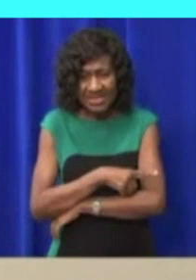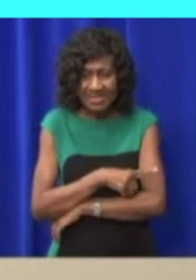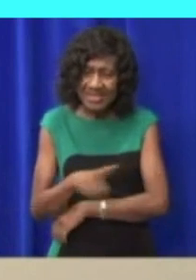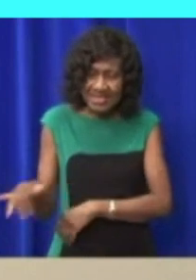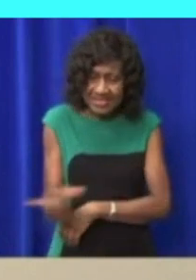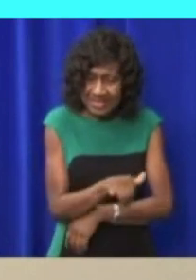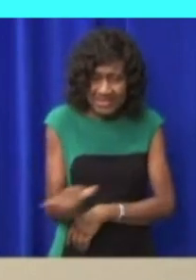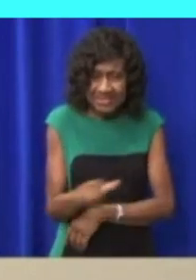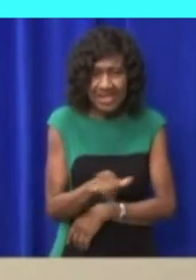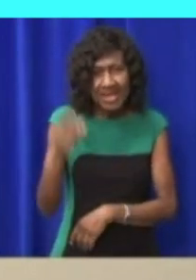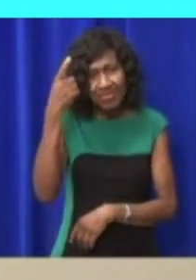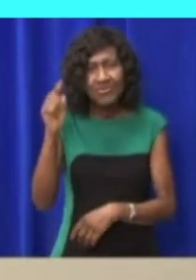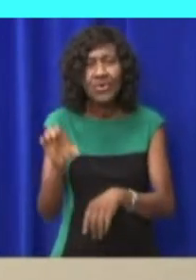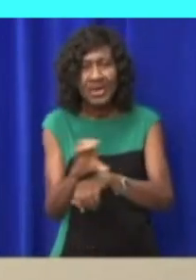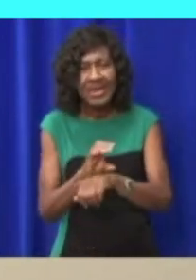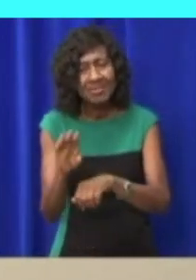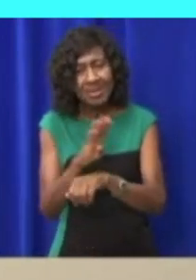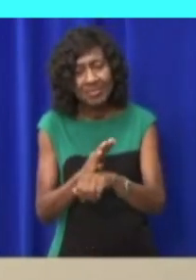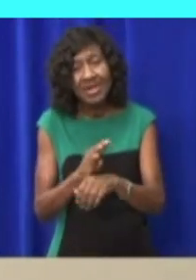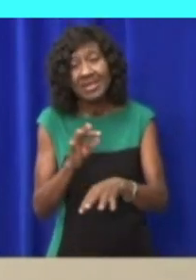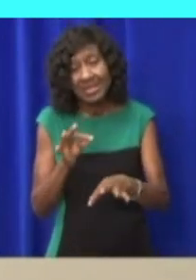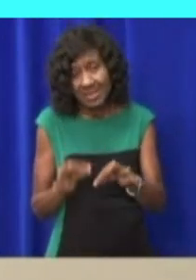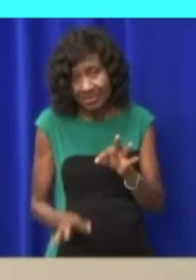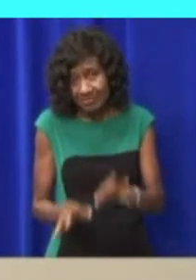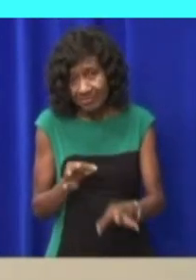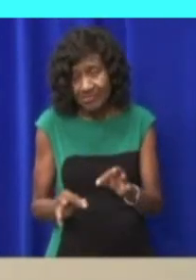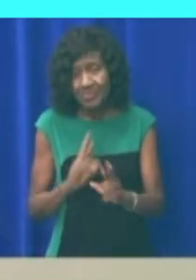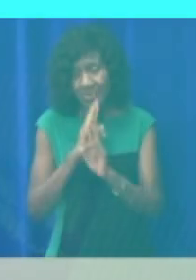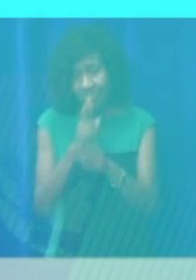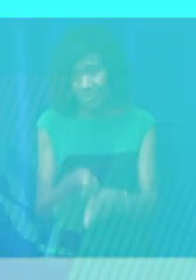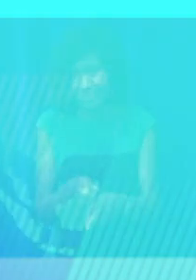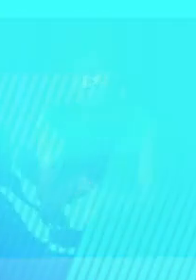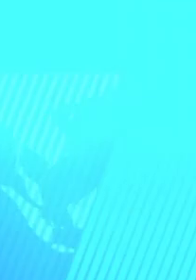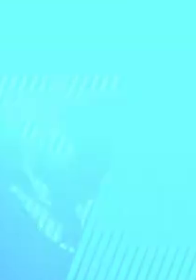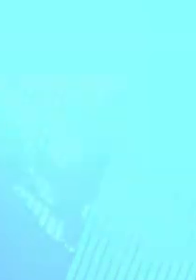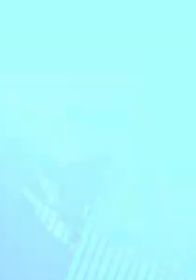that the results come back, as increasingly we are encouraged they will.